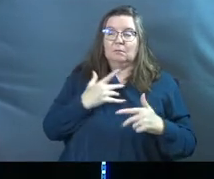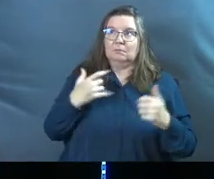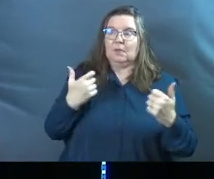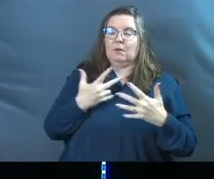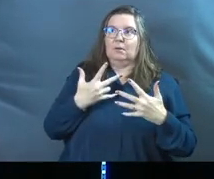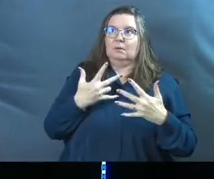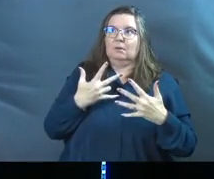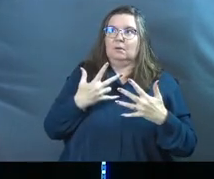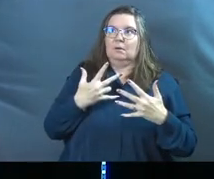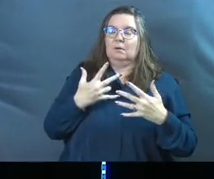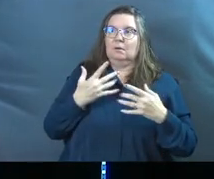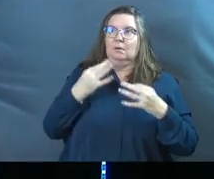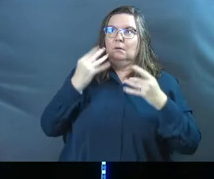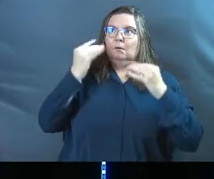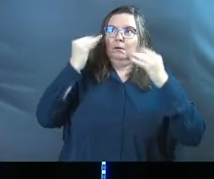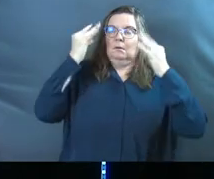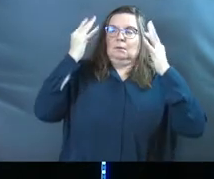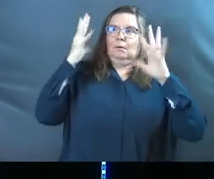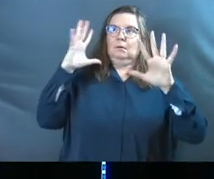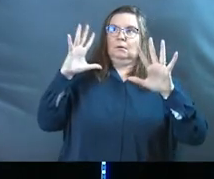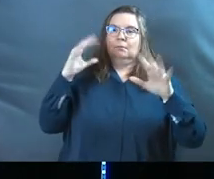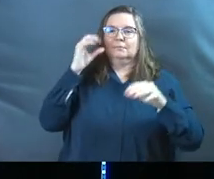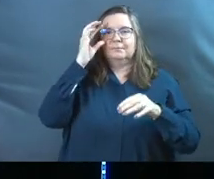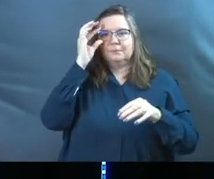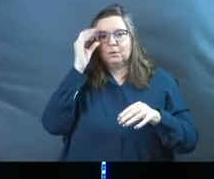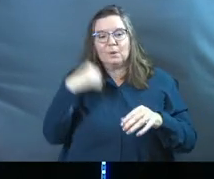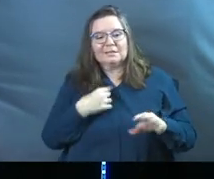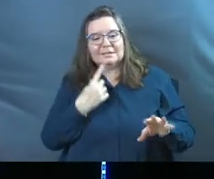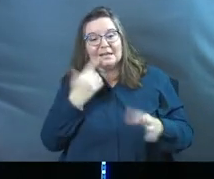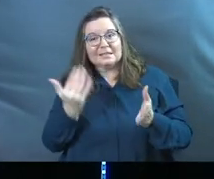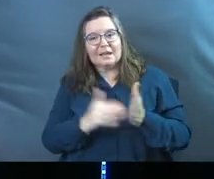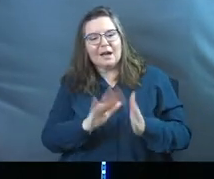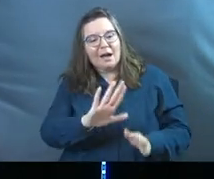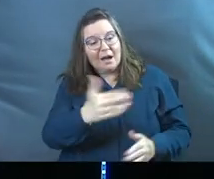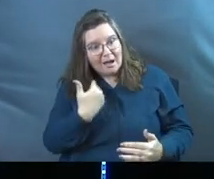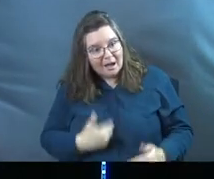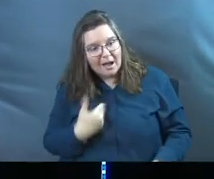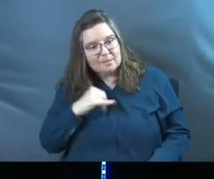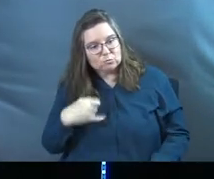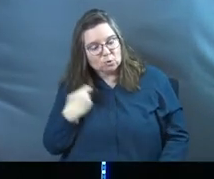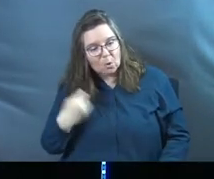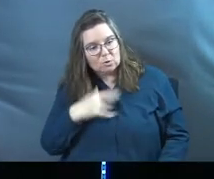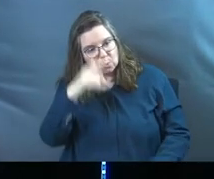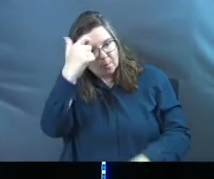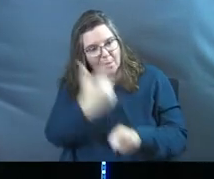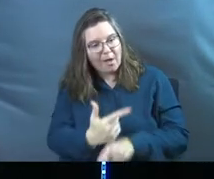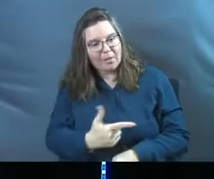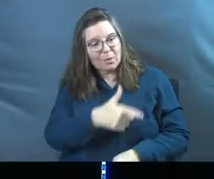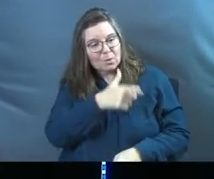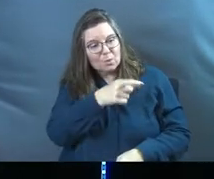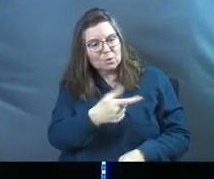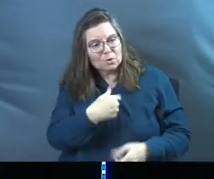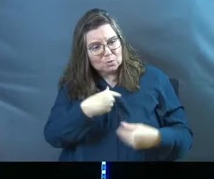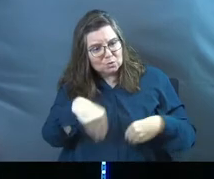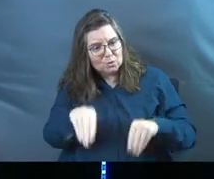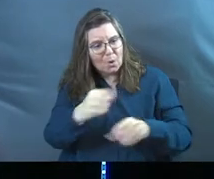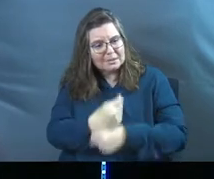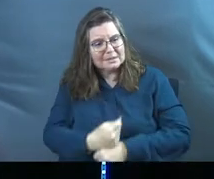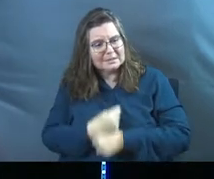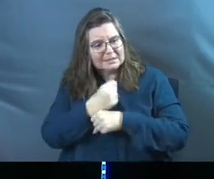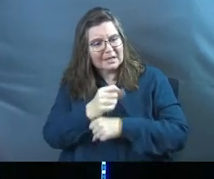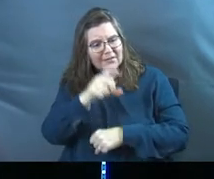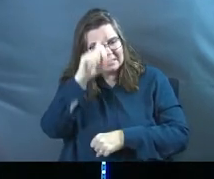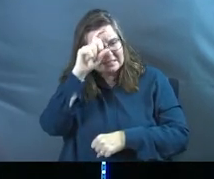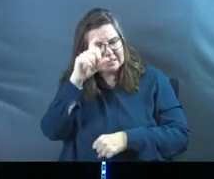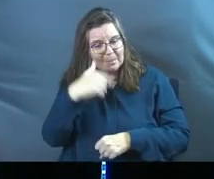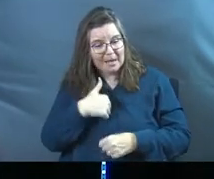that's rushing at them right now? And so he has to say it to him again. He's like, I am Joseph, your brother, whom you sold into slavery